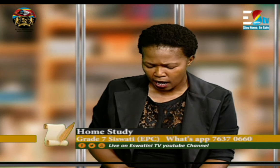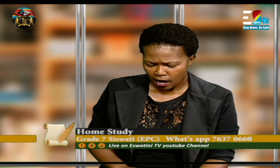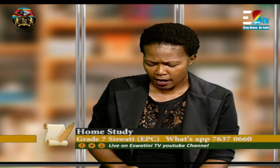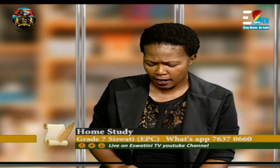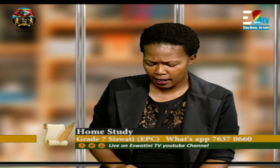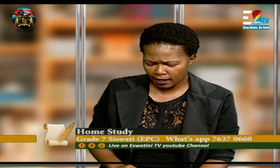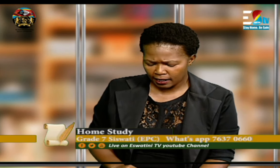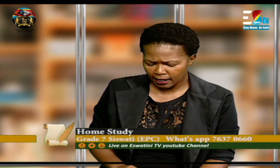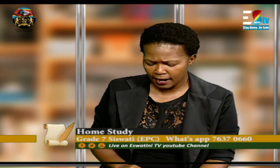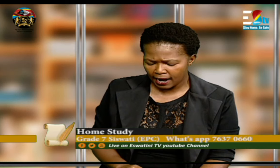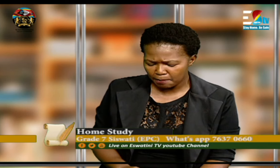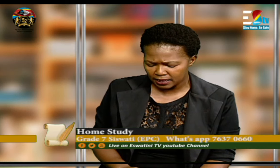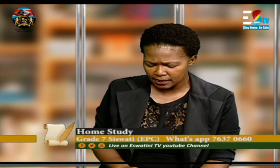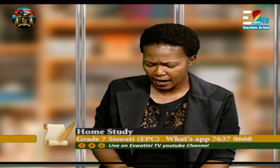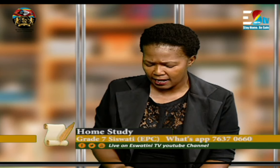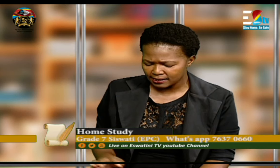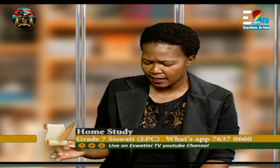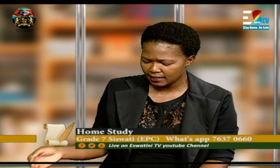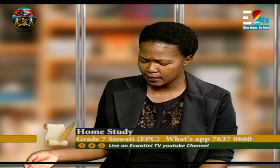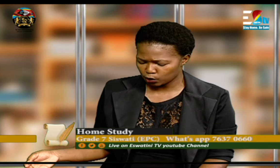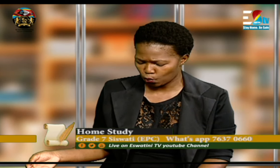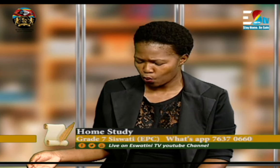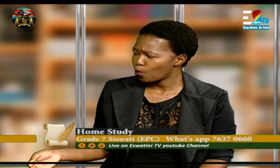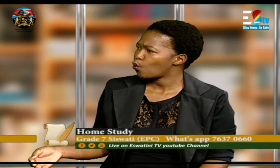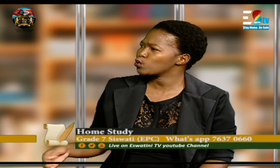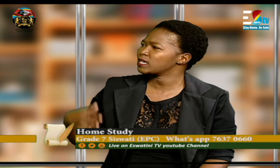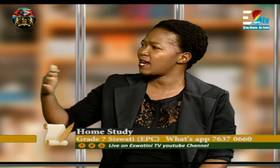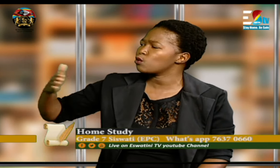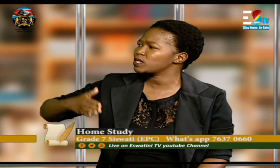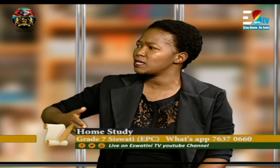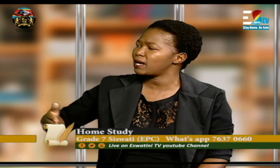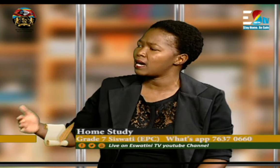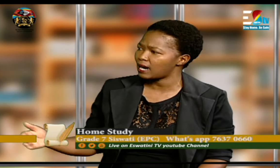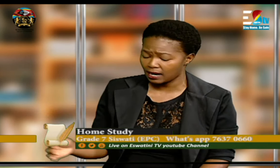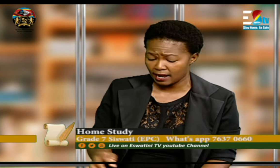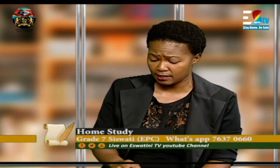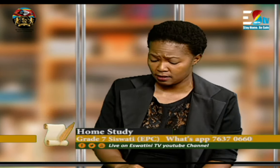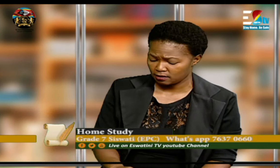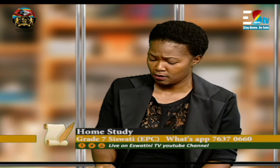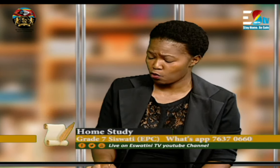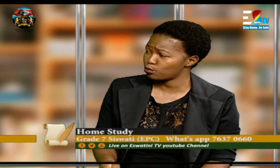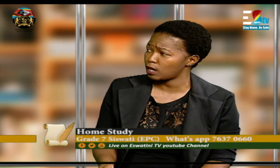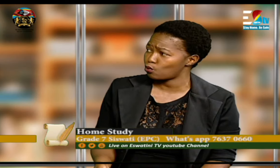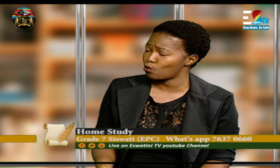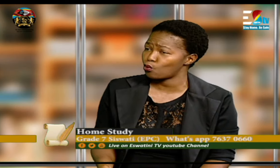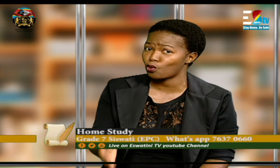ke nangabe sikala singeniso usikala ukuthi sibeka ngakanani ubuta lokho